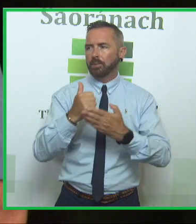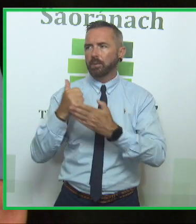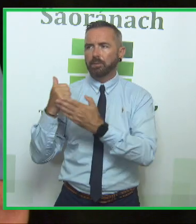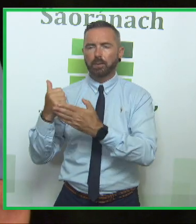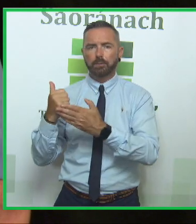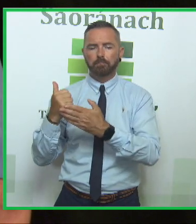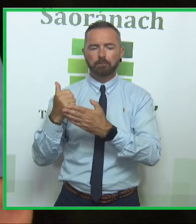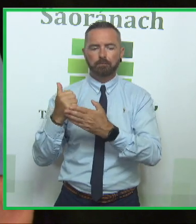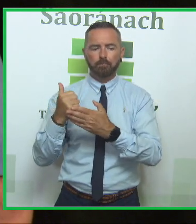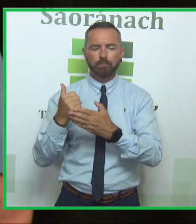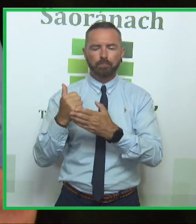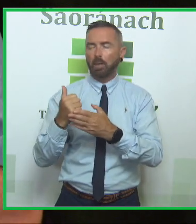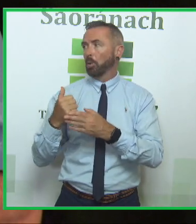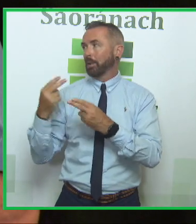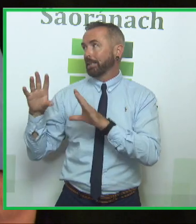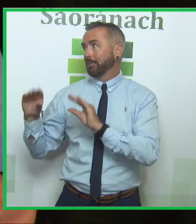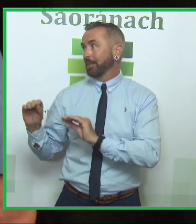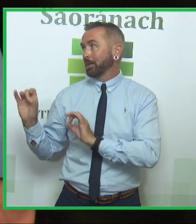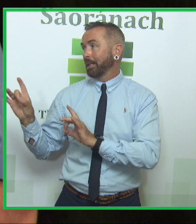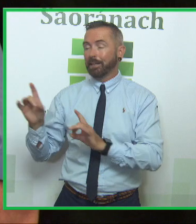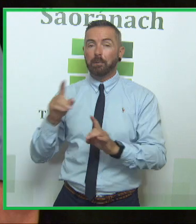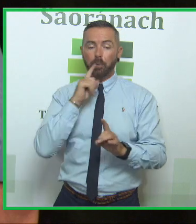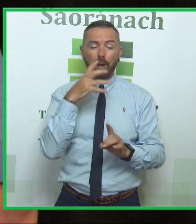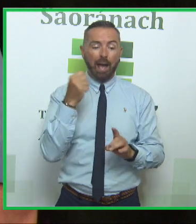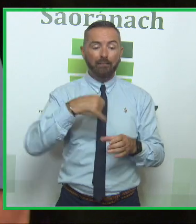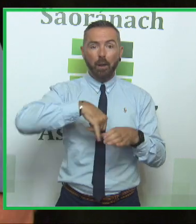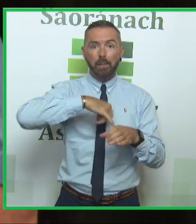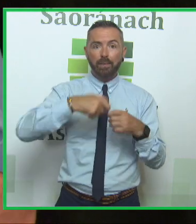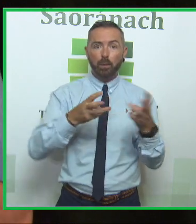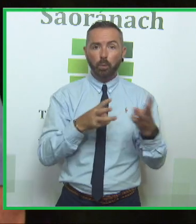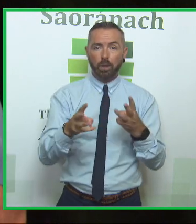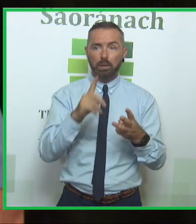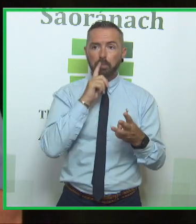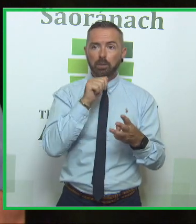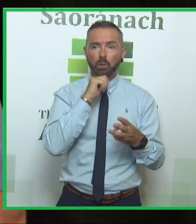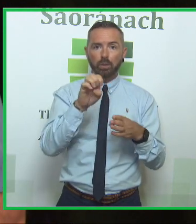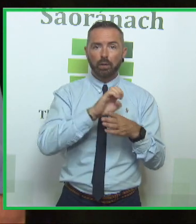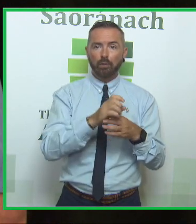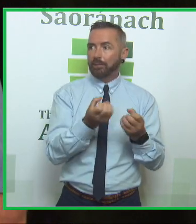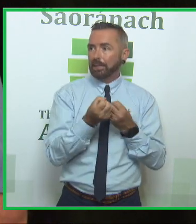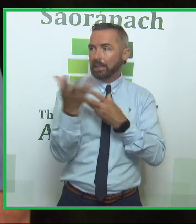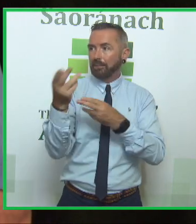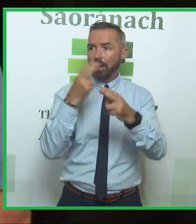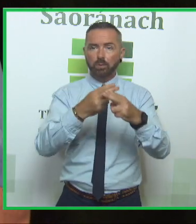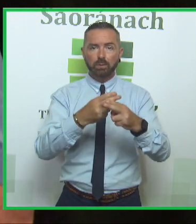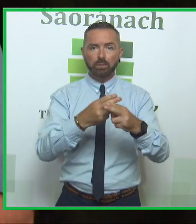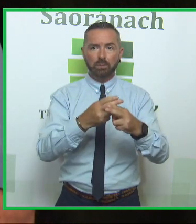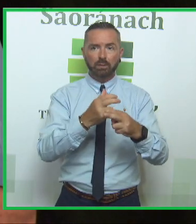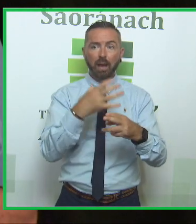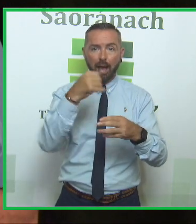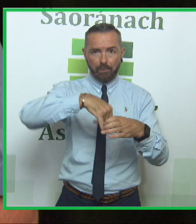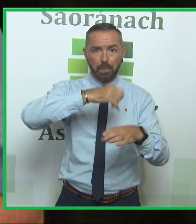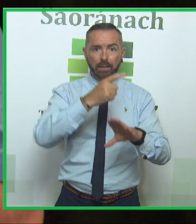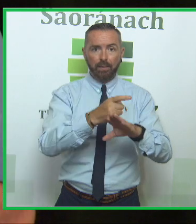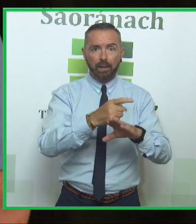using the medical John, I have analogy, to wind you up. Sorry. we have a medicine that works, but we haven't got enough of it to give to all the patients. We have a medicine